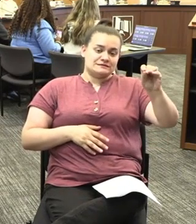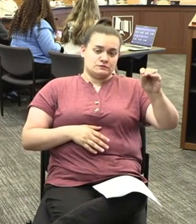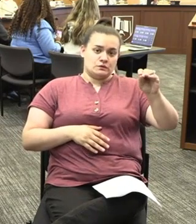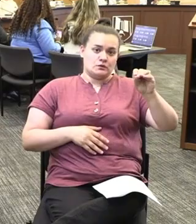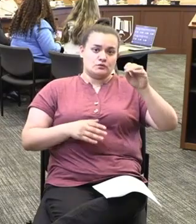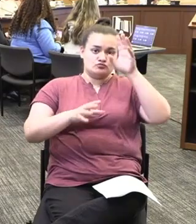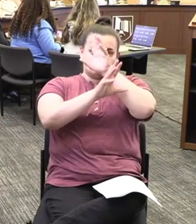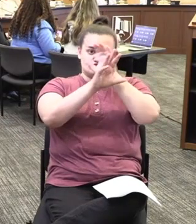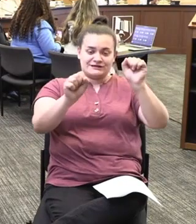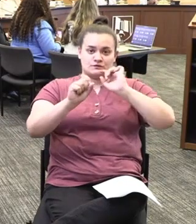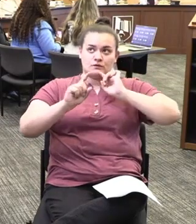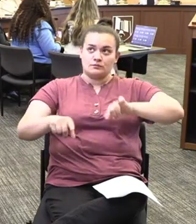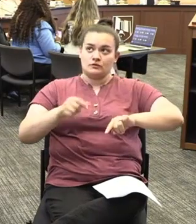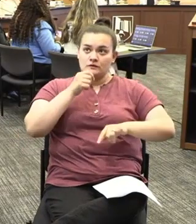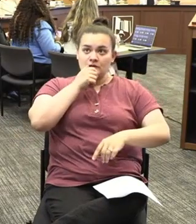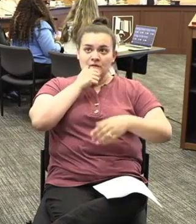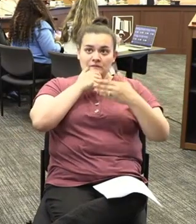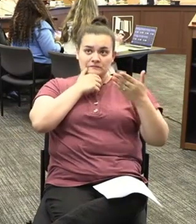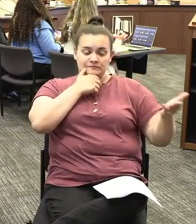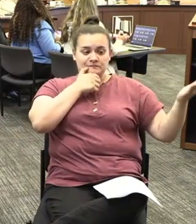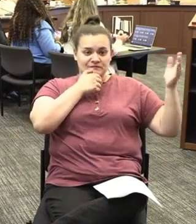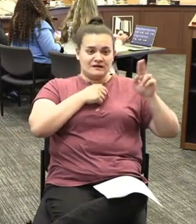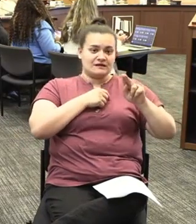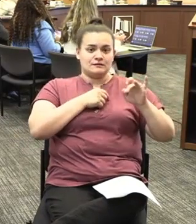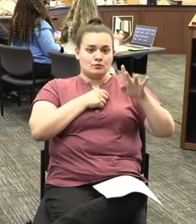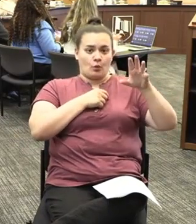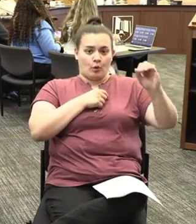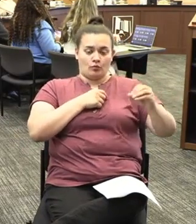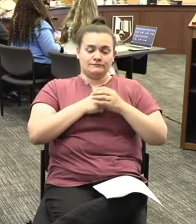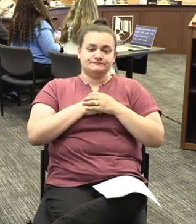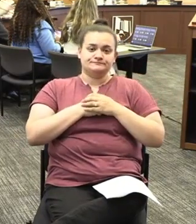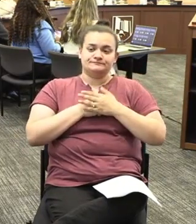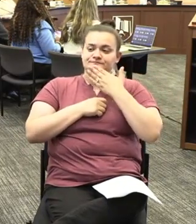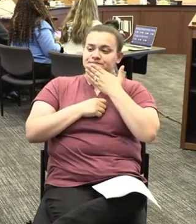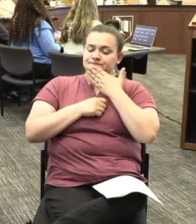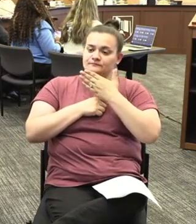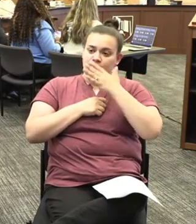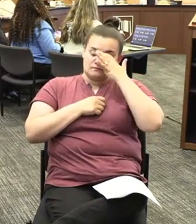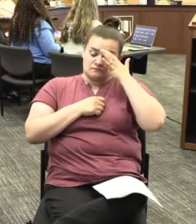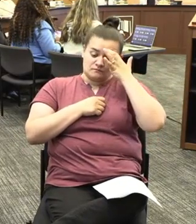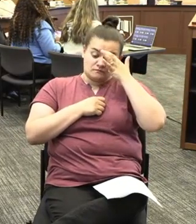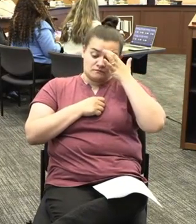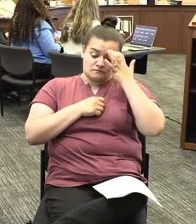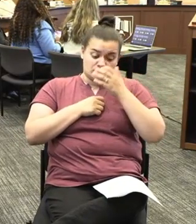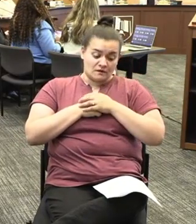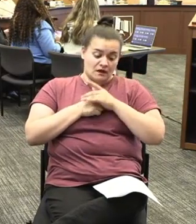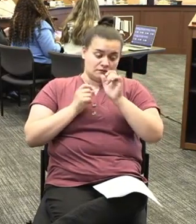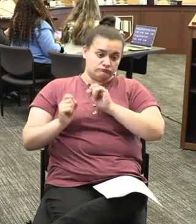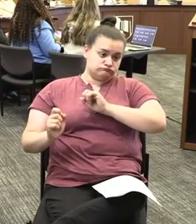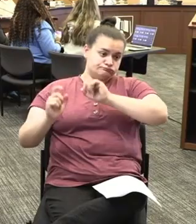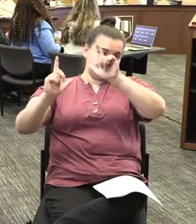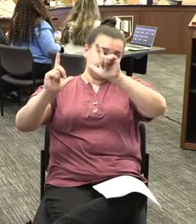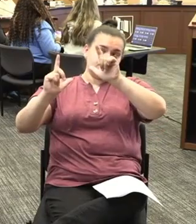the President's Report. Dr. Klein-Nemuel. Thank you, Chairman Budzinski. And as Zach pulls the